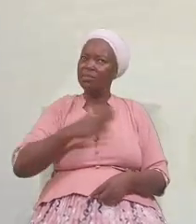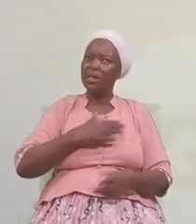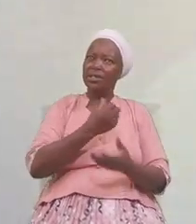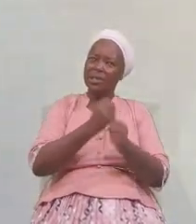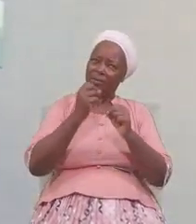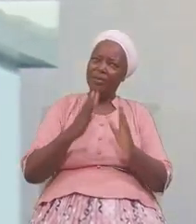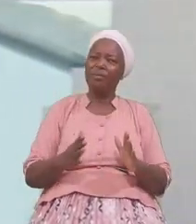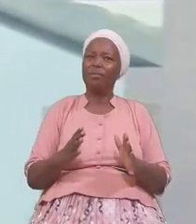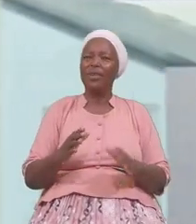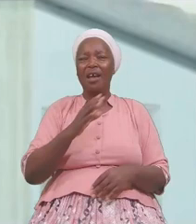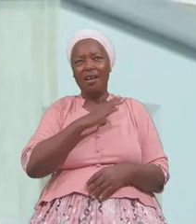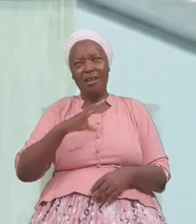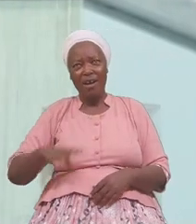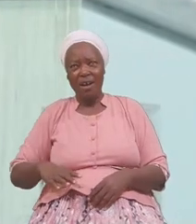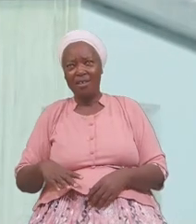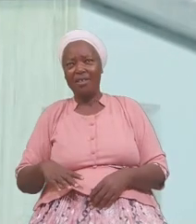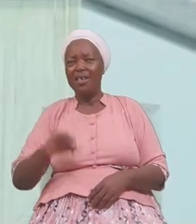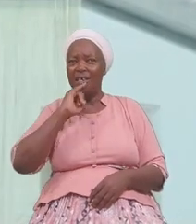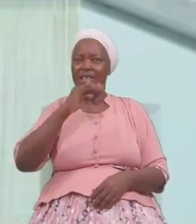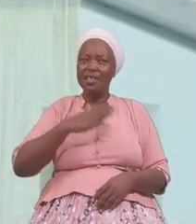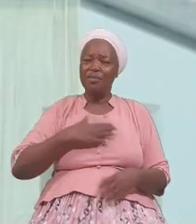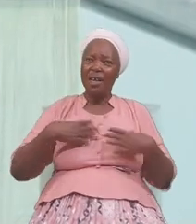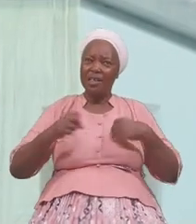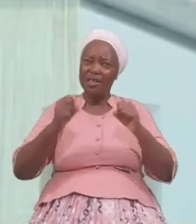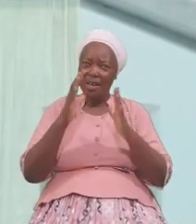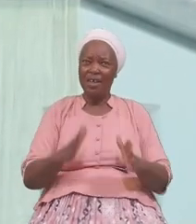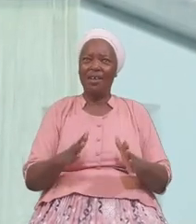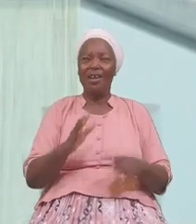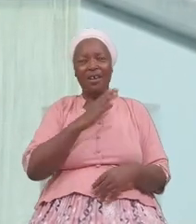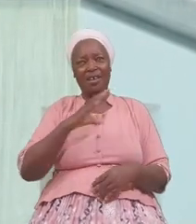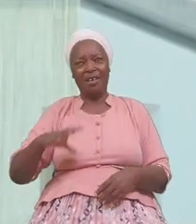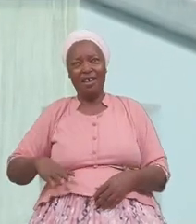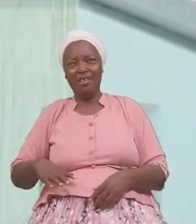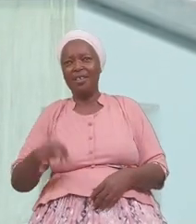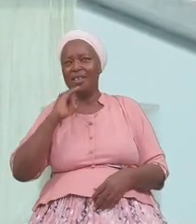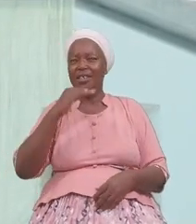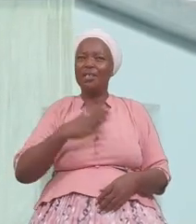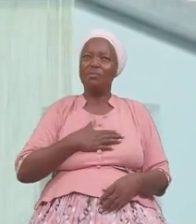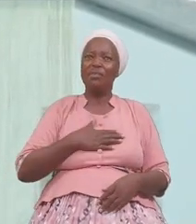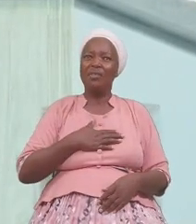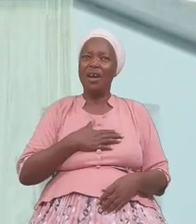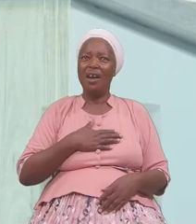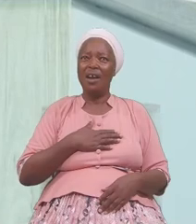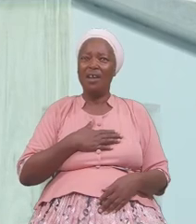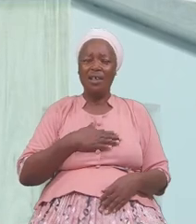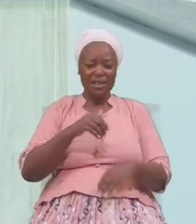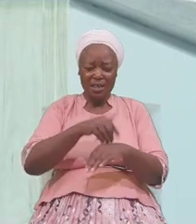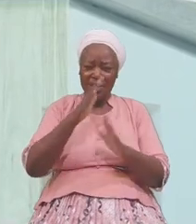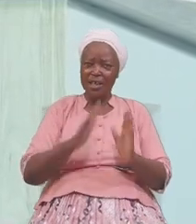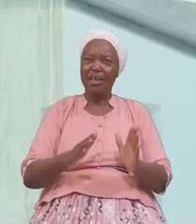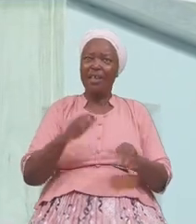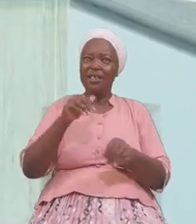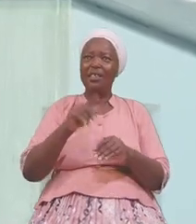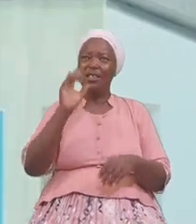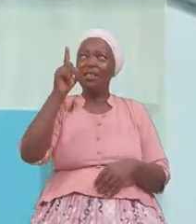Savior, Christ is my healer, Christ is my sender, is the